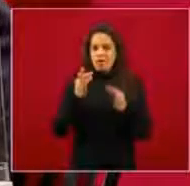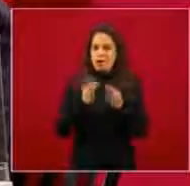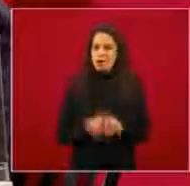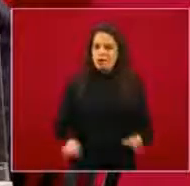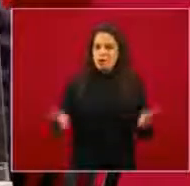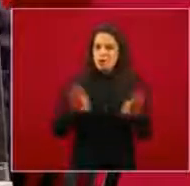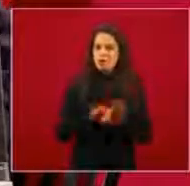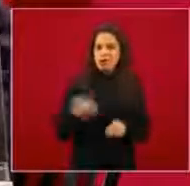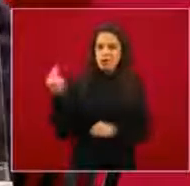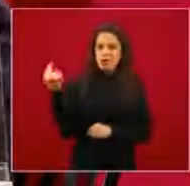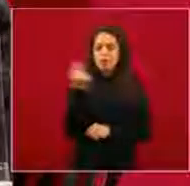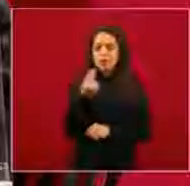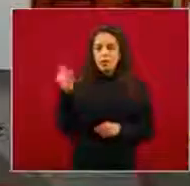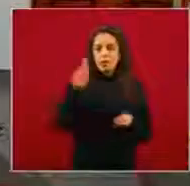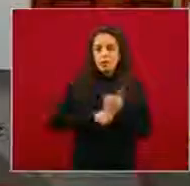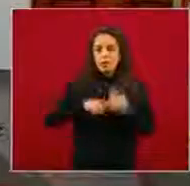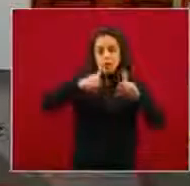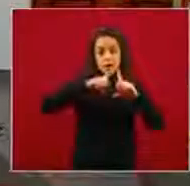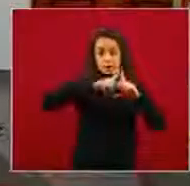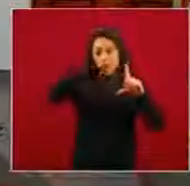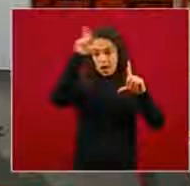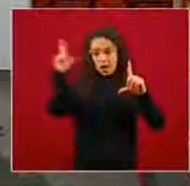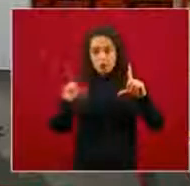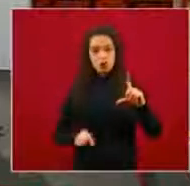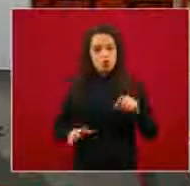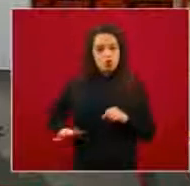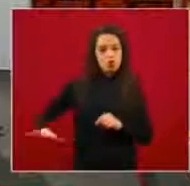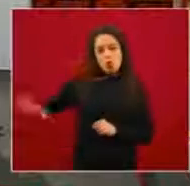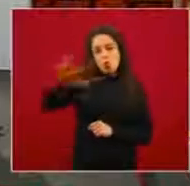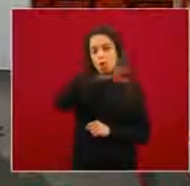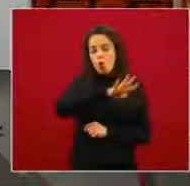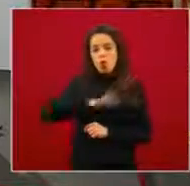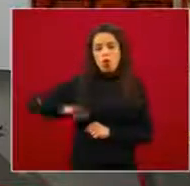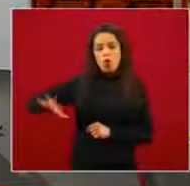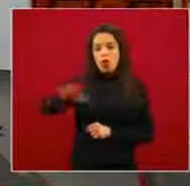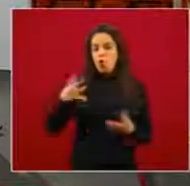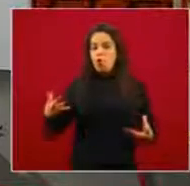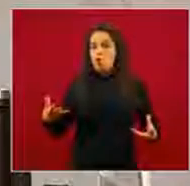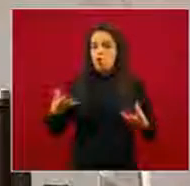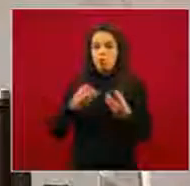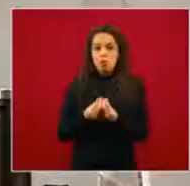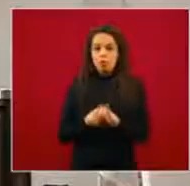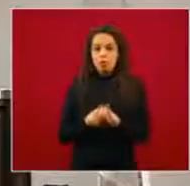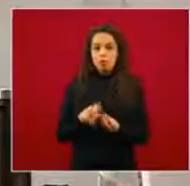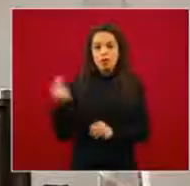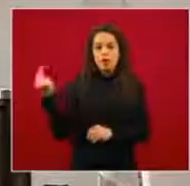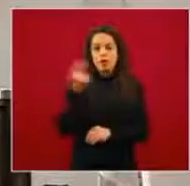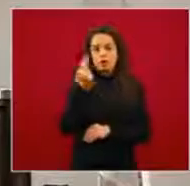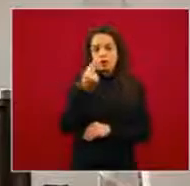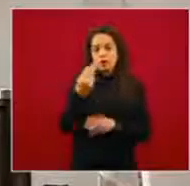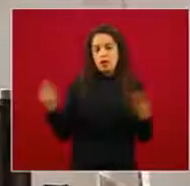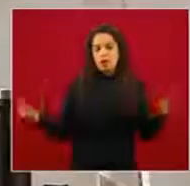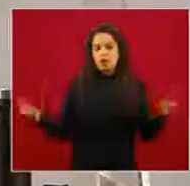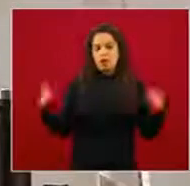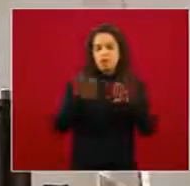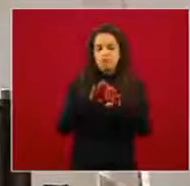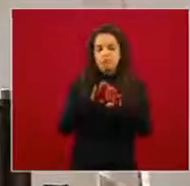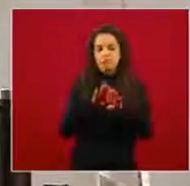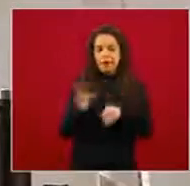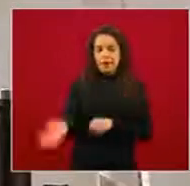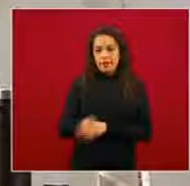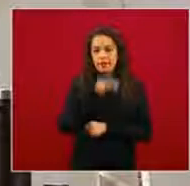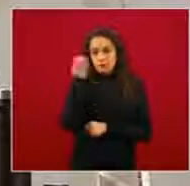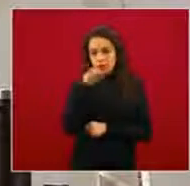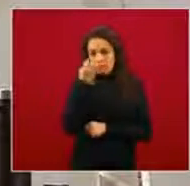really important to have a national intervention, and this interruption of the